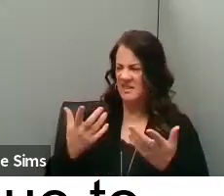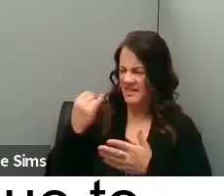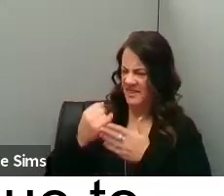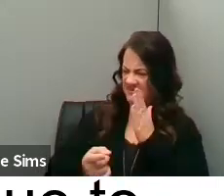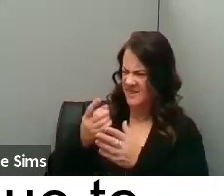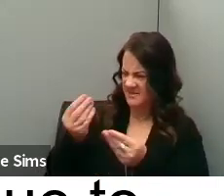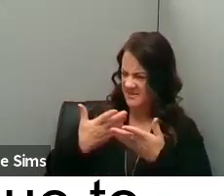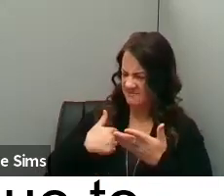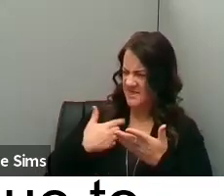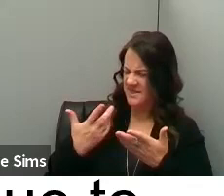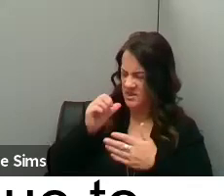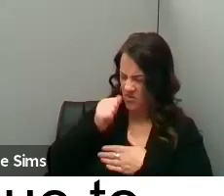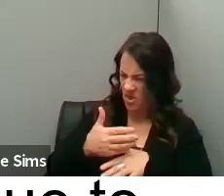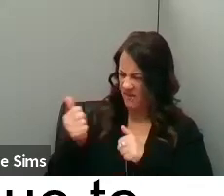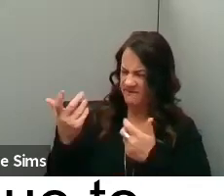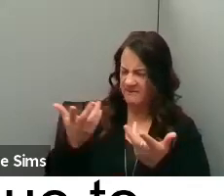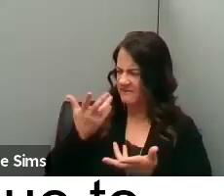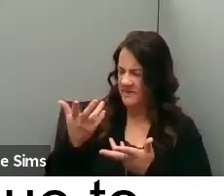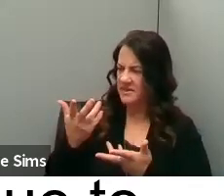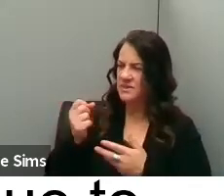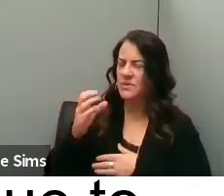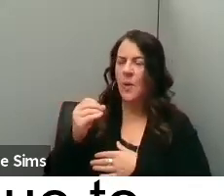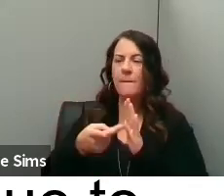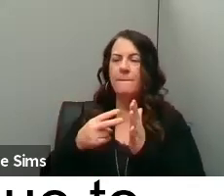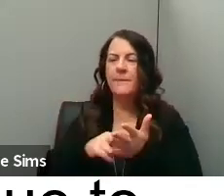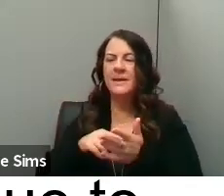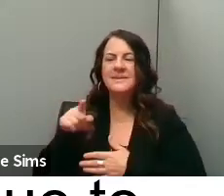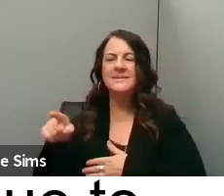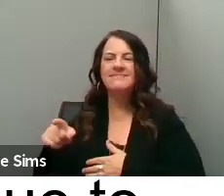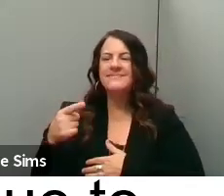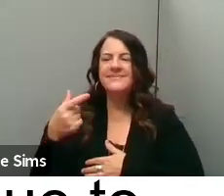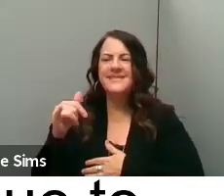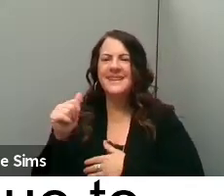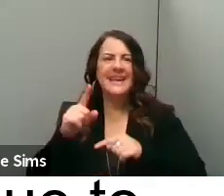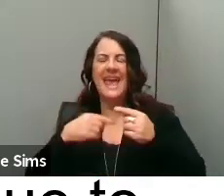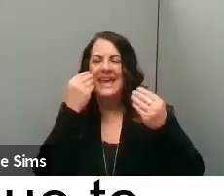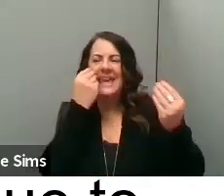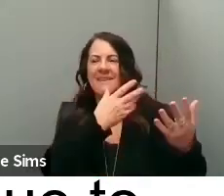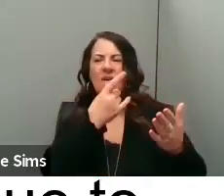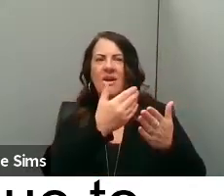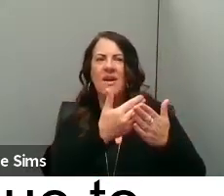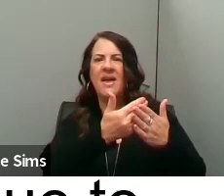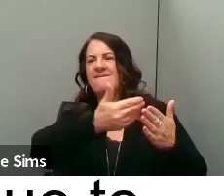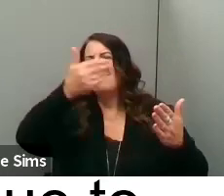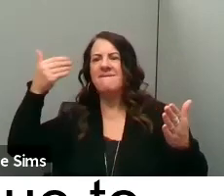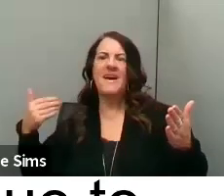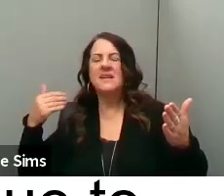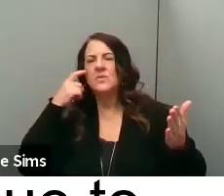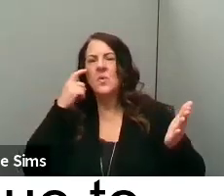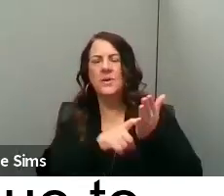this situation, it would be difficult for Gia to give any advance notice due to the pandemic. Employers